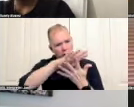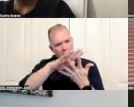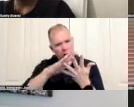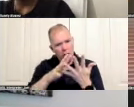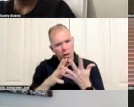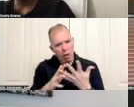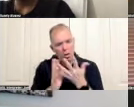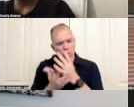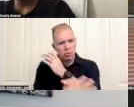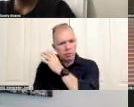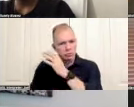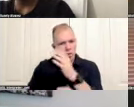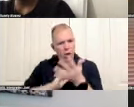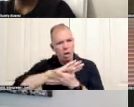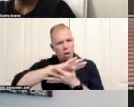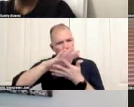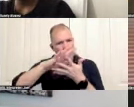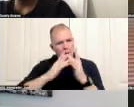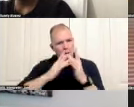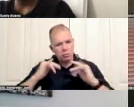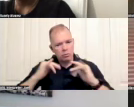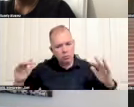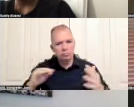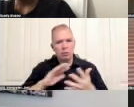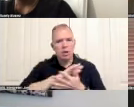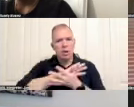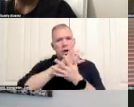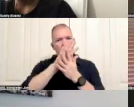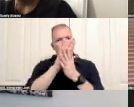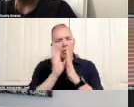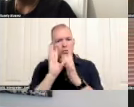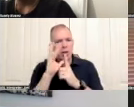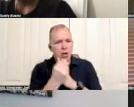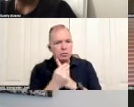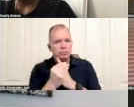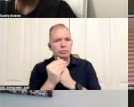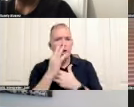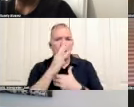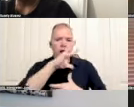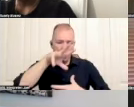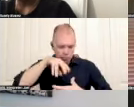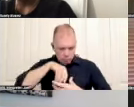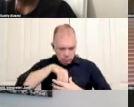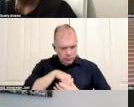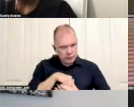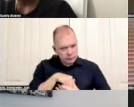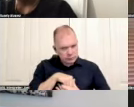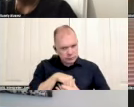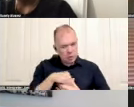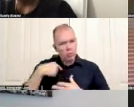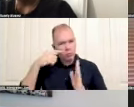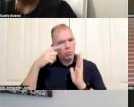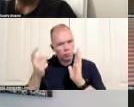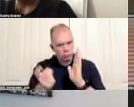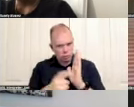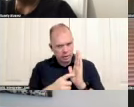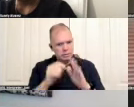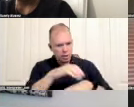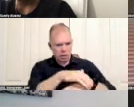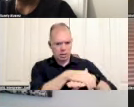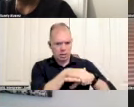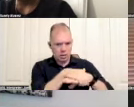the diversities, all the cultures. So we do recognize English in addition